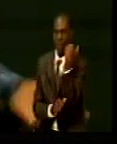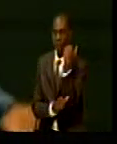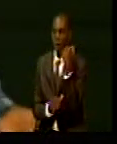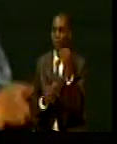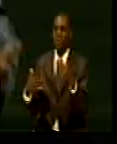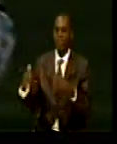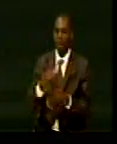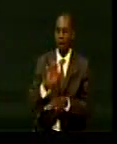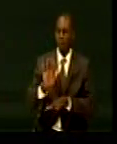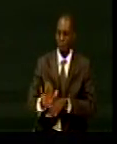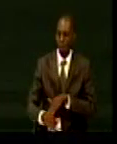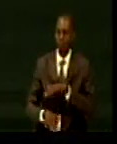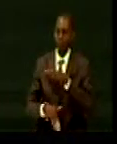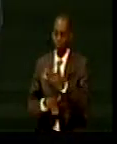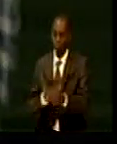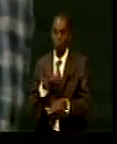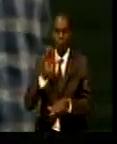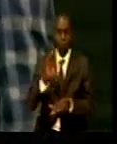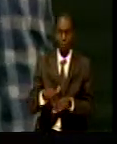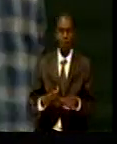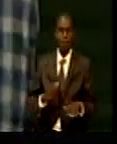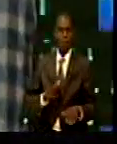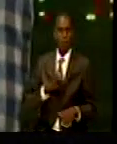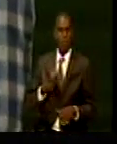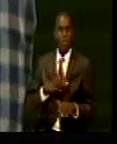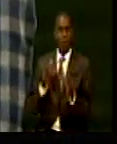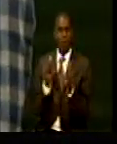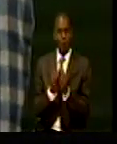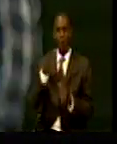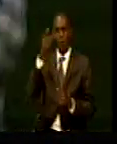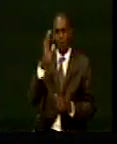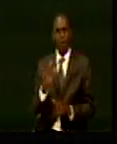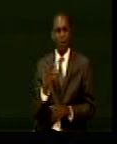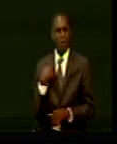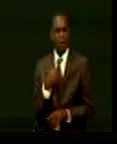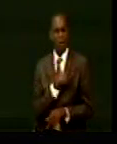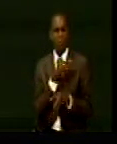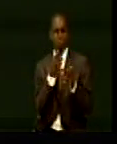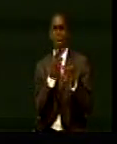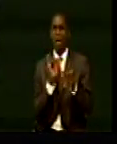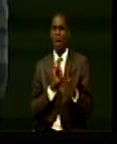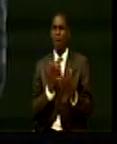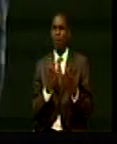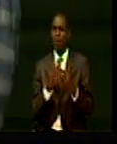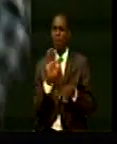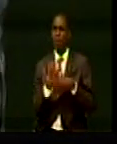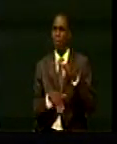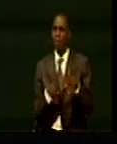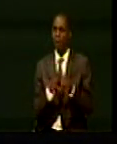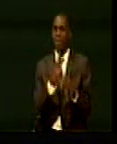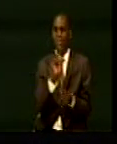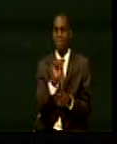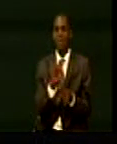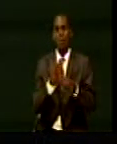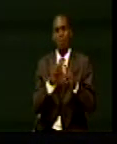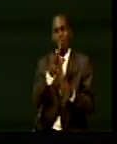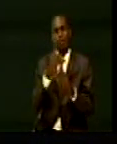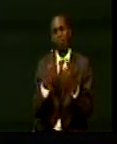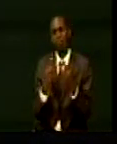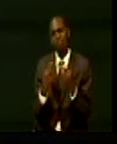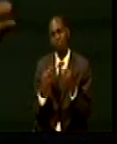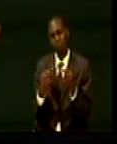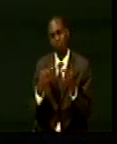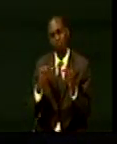they walked with God, and we say, like them, I'm going to walk. And then we try, turn over a new